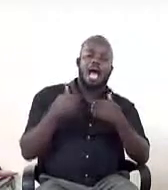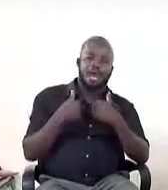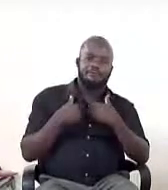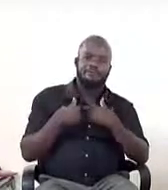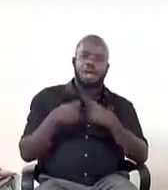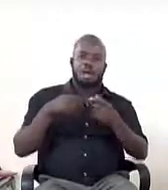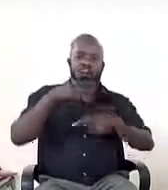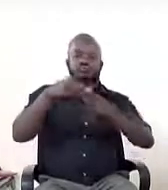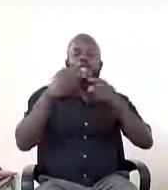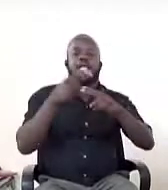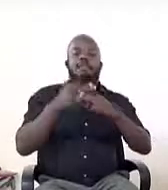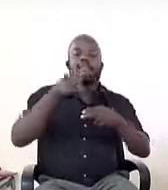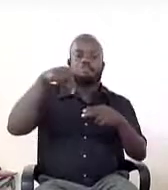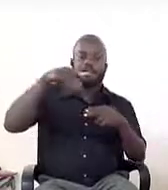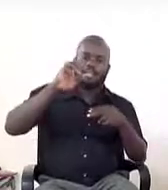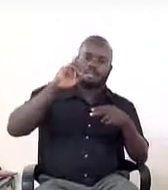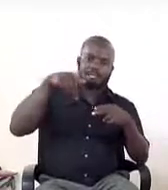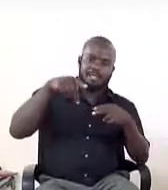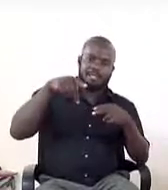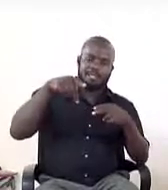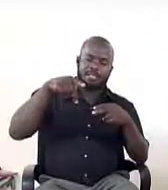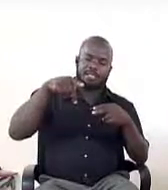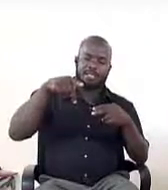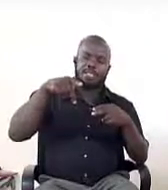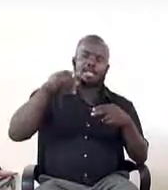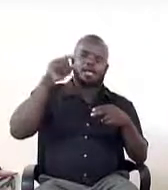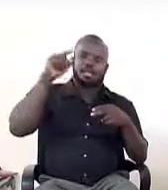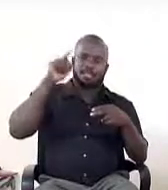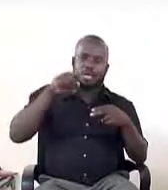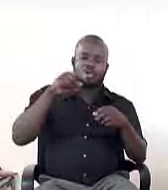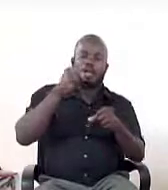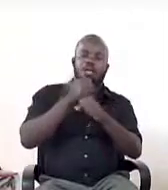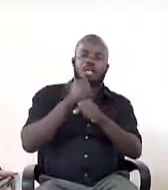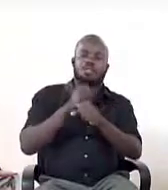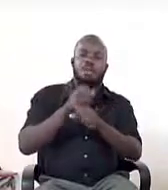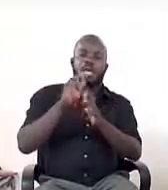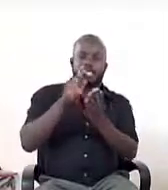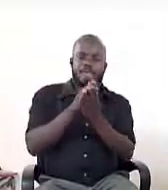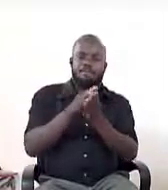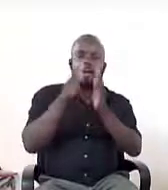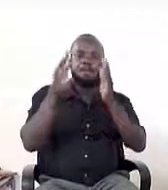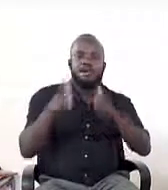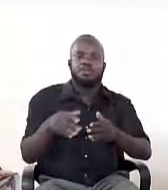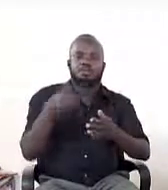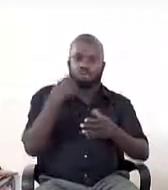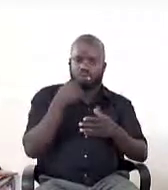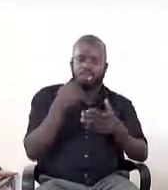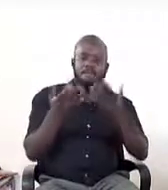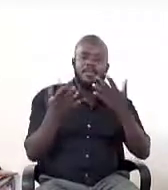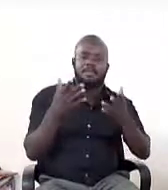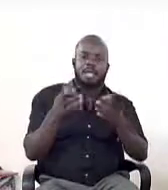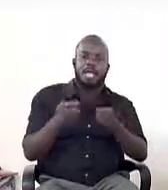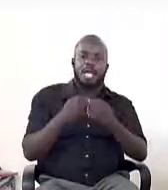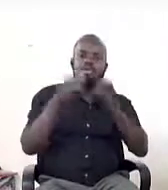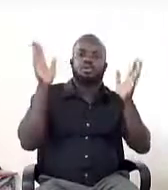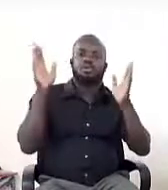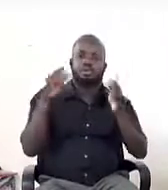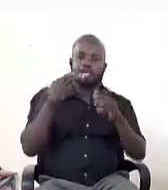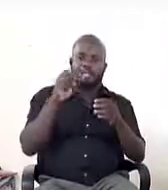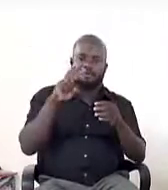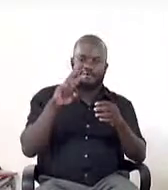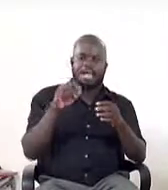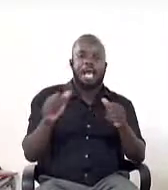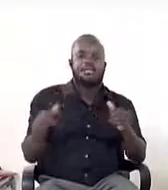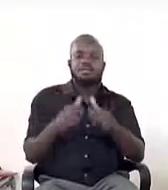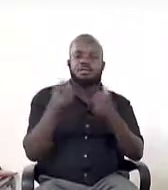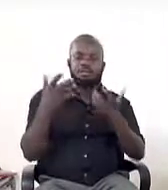a procedure known as post-exposure prophylaxis, whose whole job it is to keep someone who may have been exposed